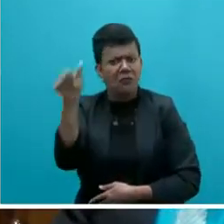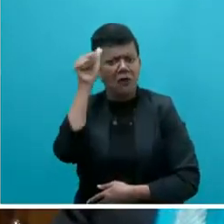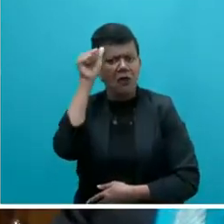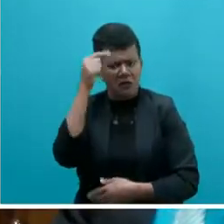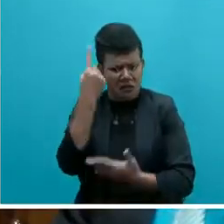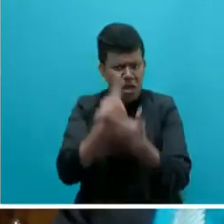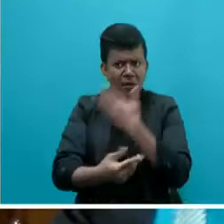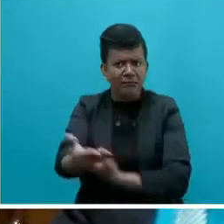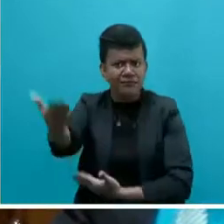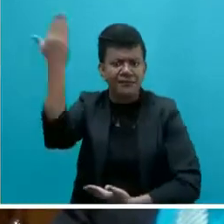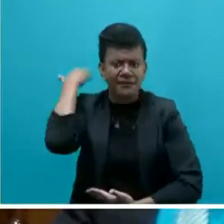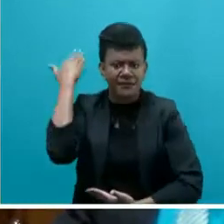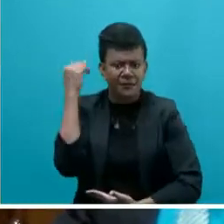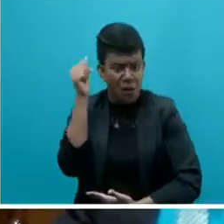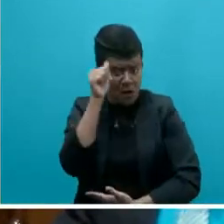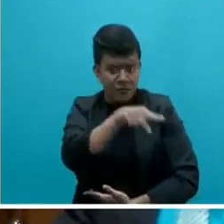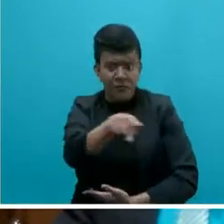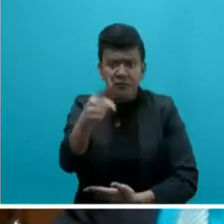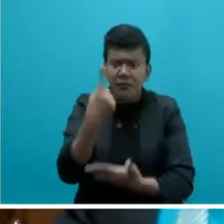situation today.